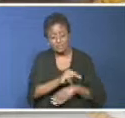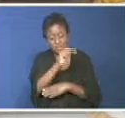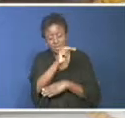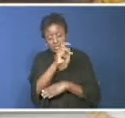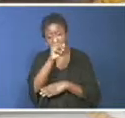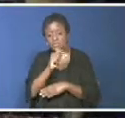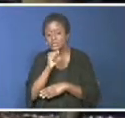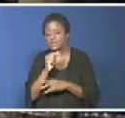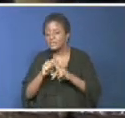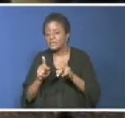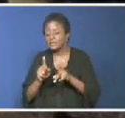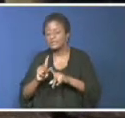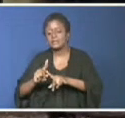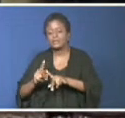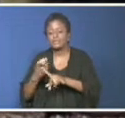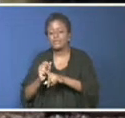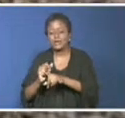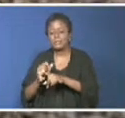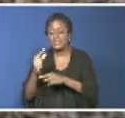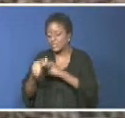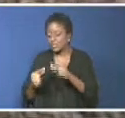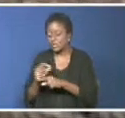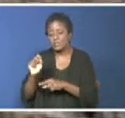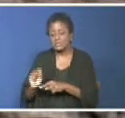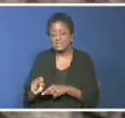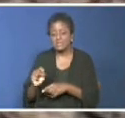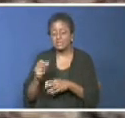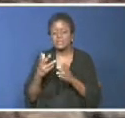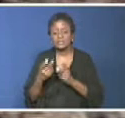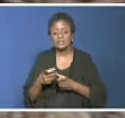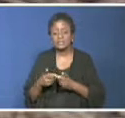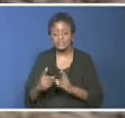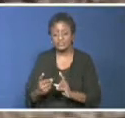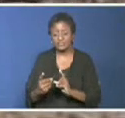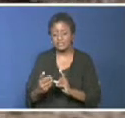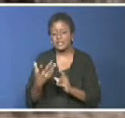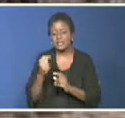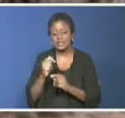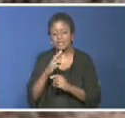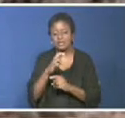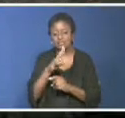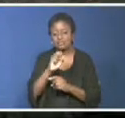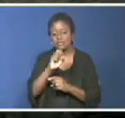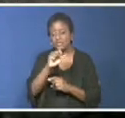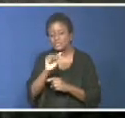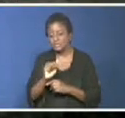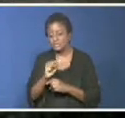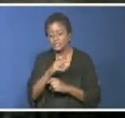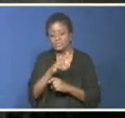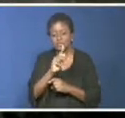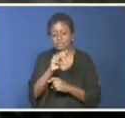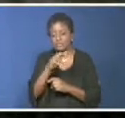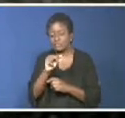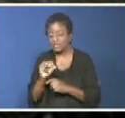in the global south. In the face of the ongoing Russia-Ukraine war, Prime Minister Davis says addressing energy security should not come at the